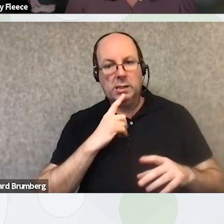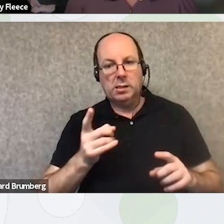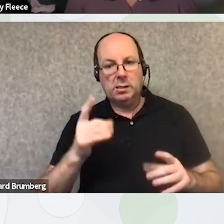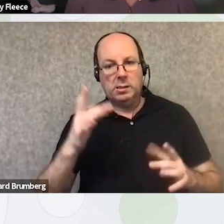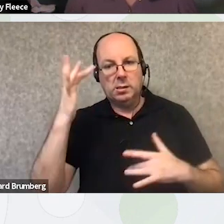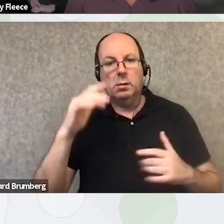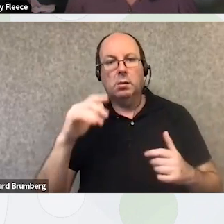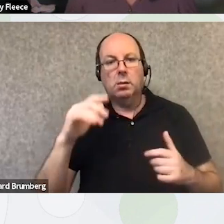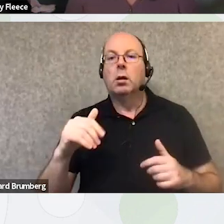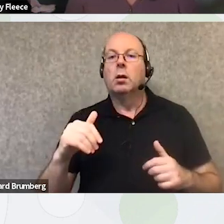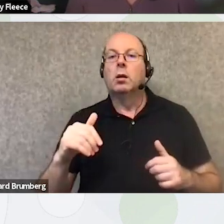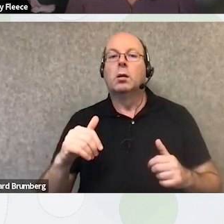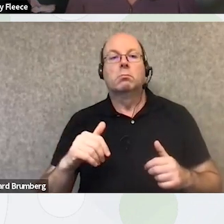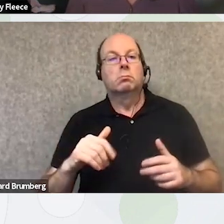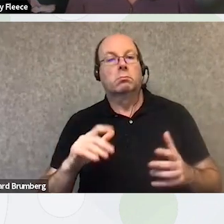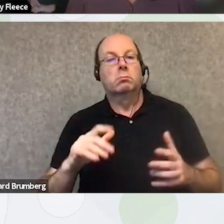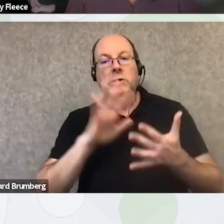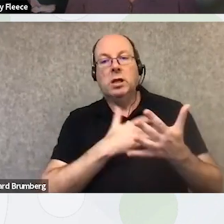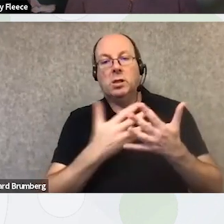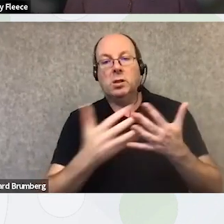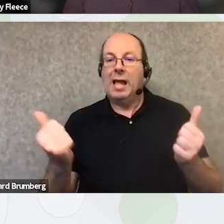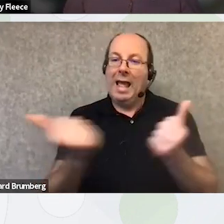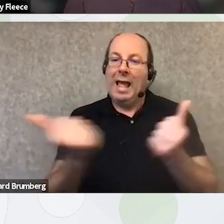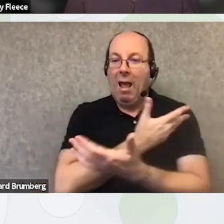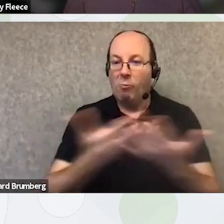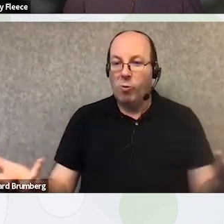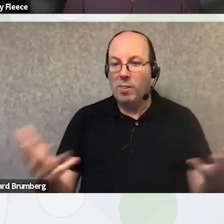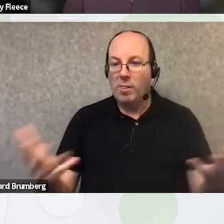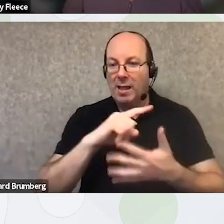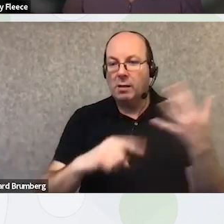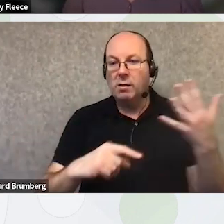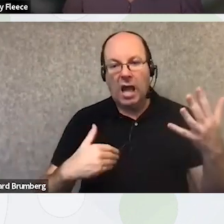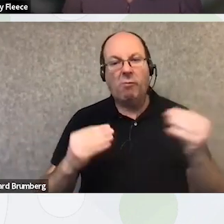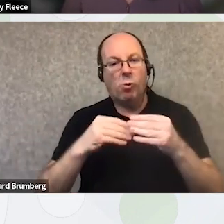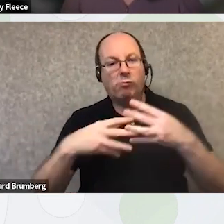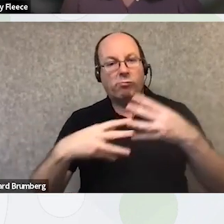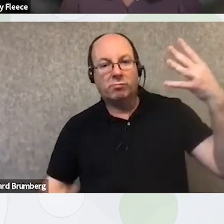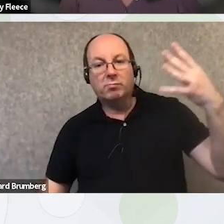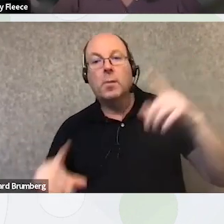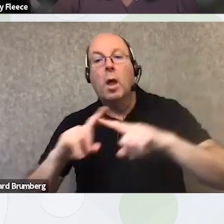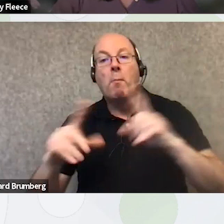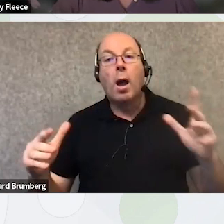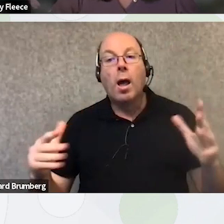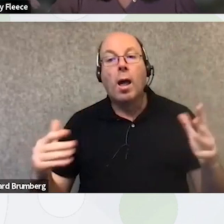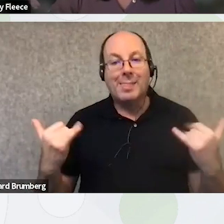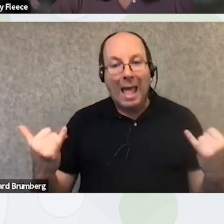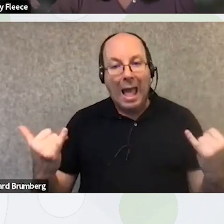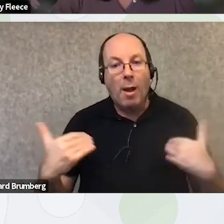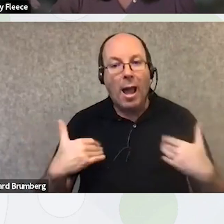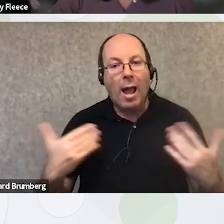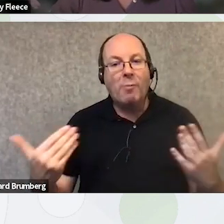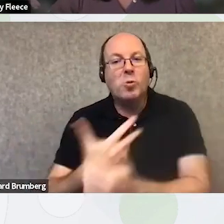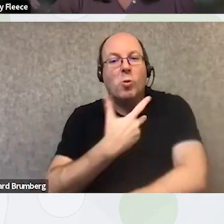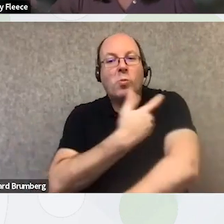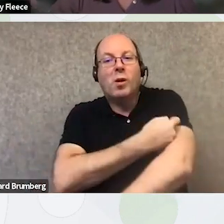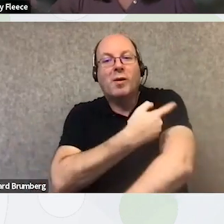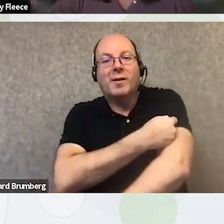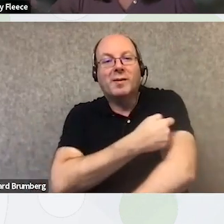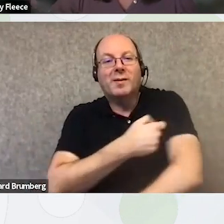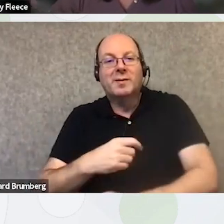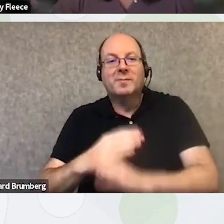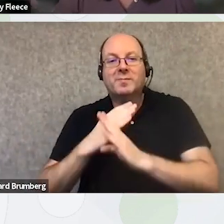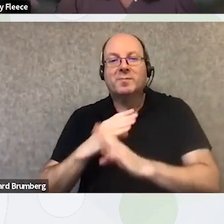can be considered on this chart. But we have new immunizations to protect against severe RSV.